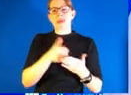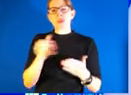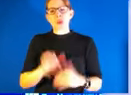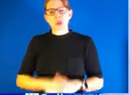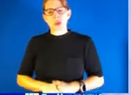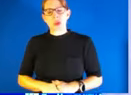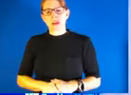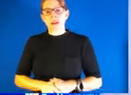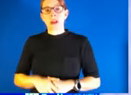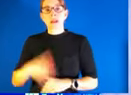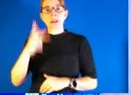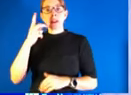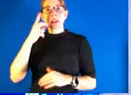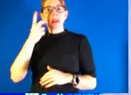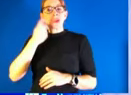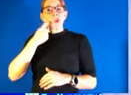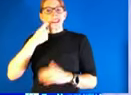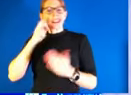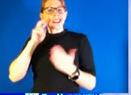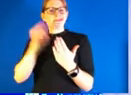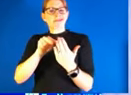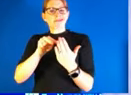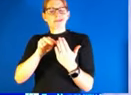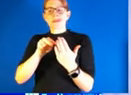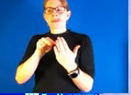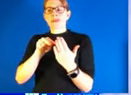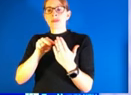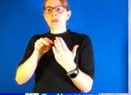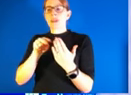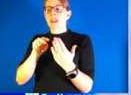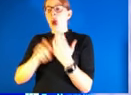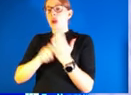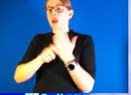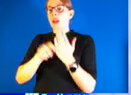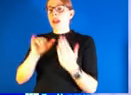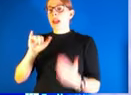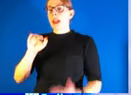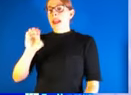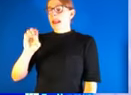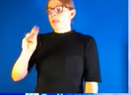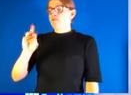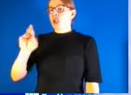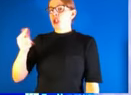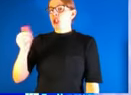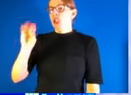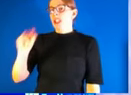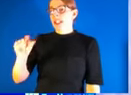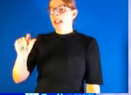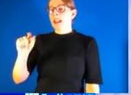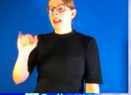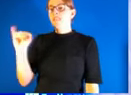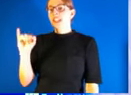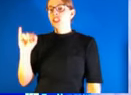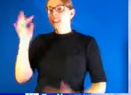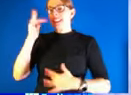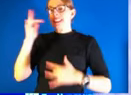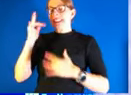an article on emerging infectious diseases, which is another CDC publication that did show that people